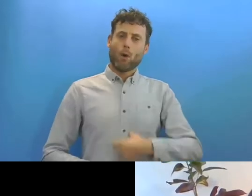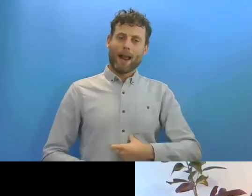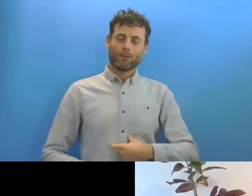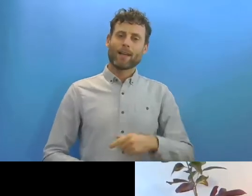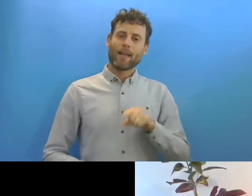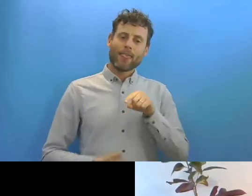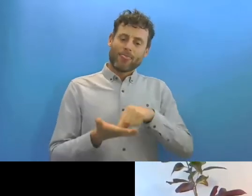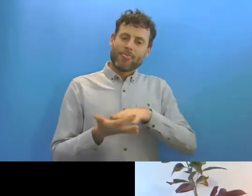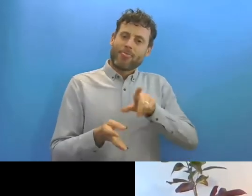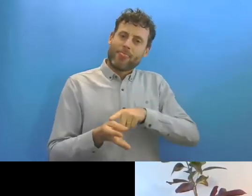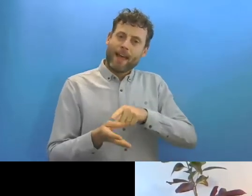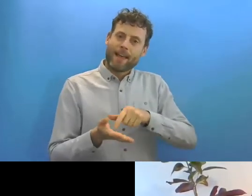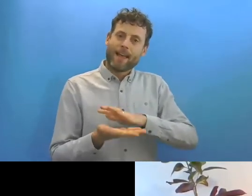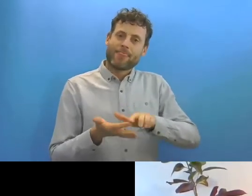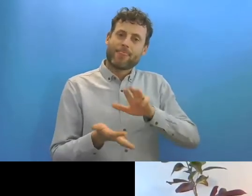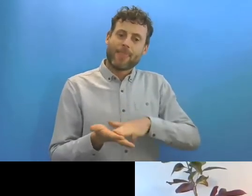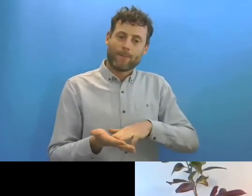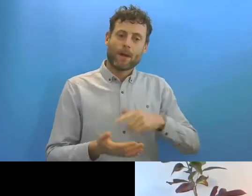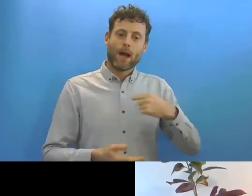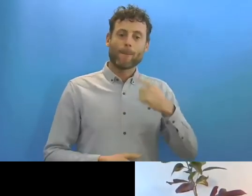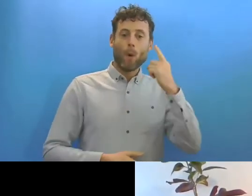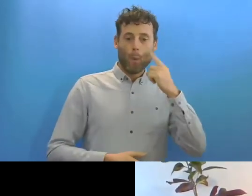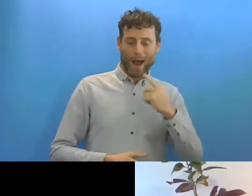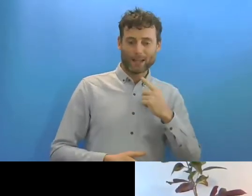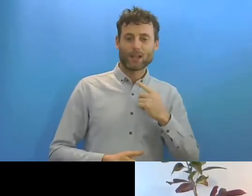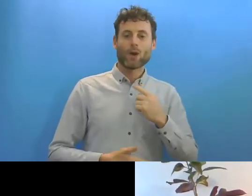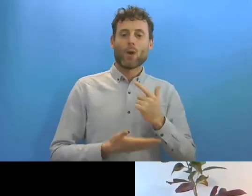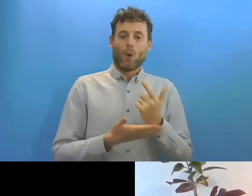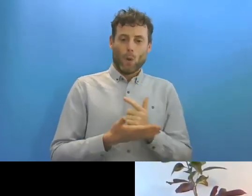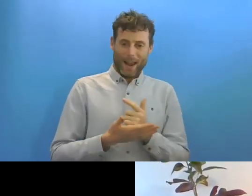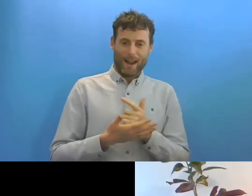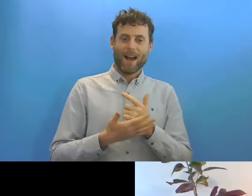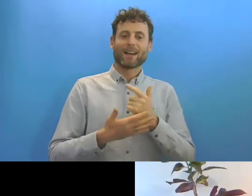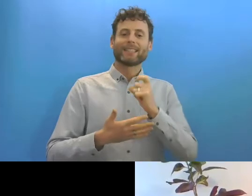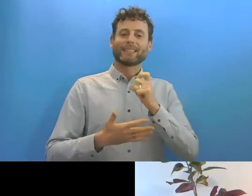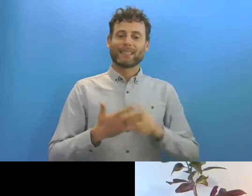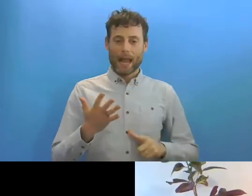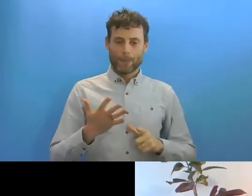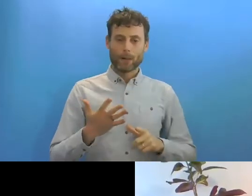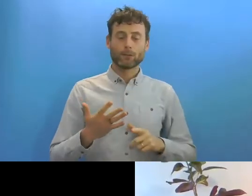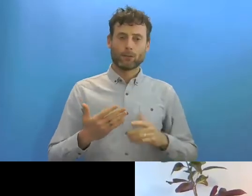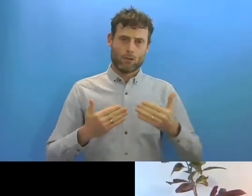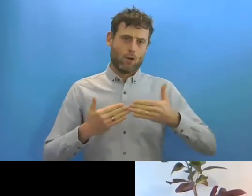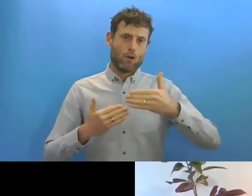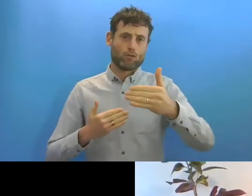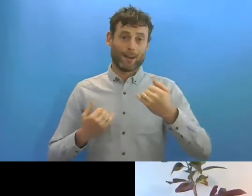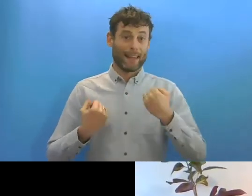white, queer, disabled, chronically ill producer, consultant, and curator. And I'm currently